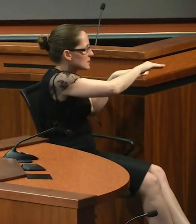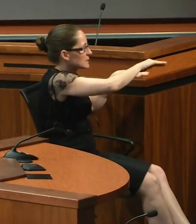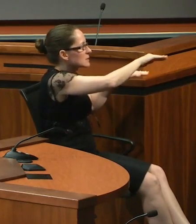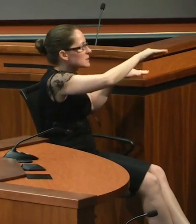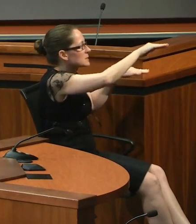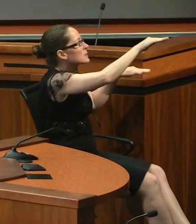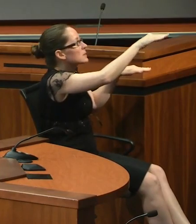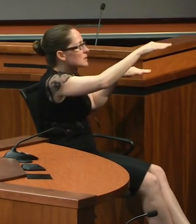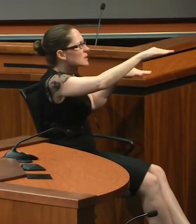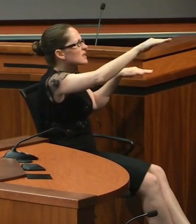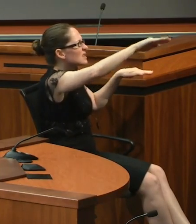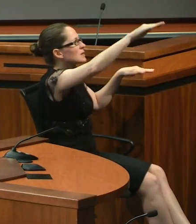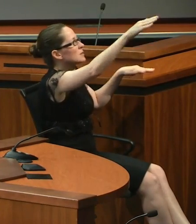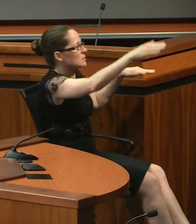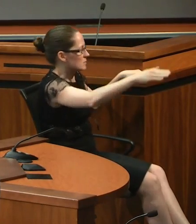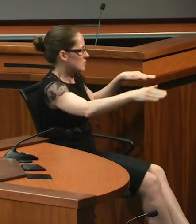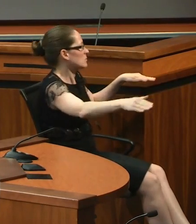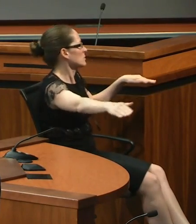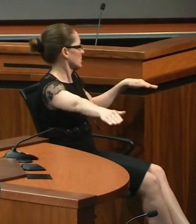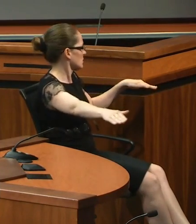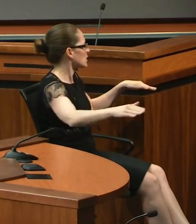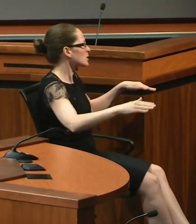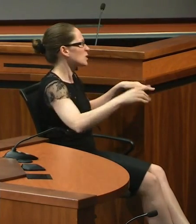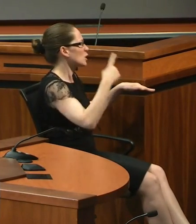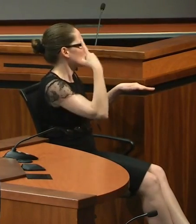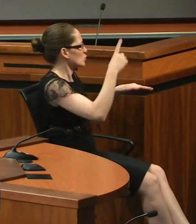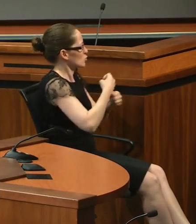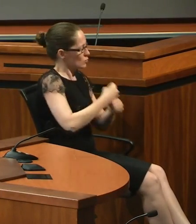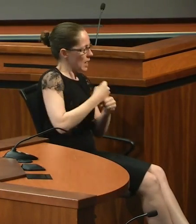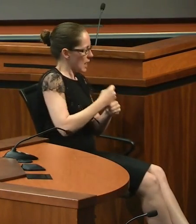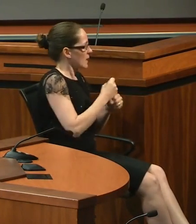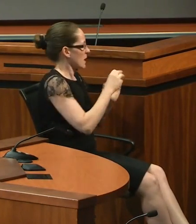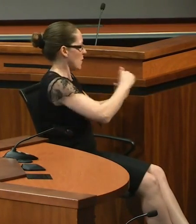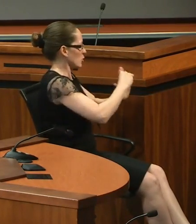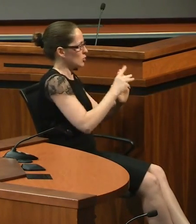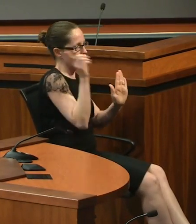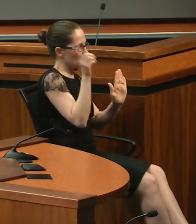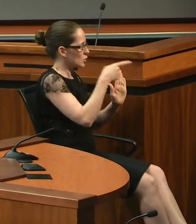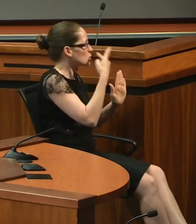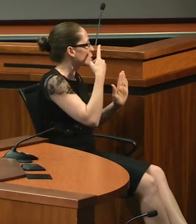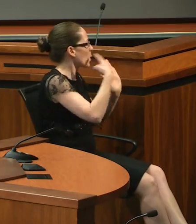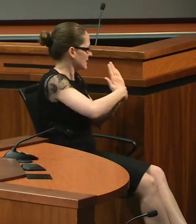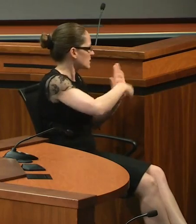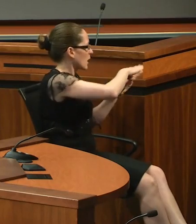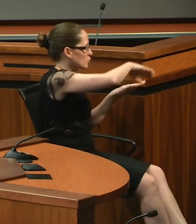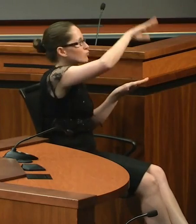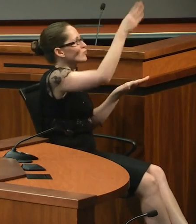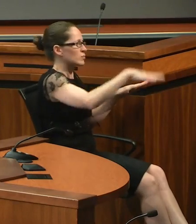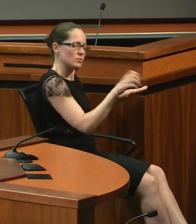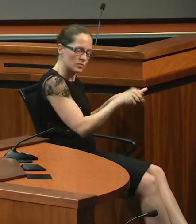throughout the storm in order to create that peak that you saw in the hydrograph. So we did take that into